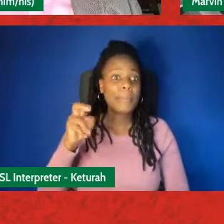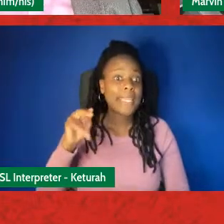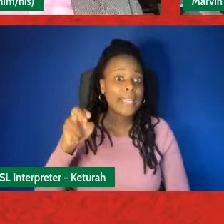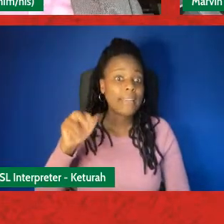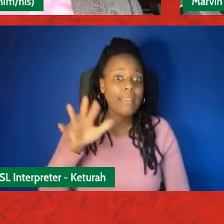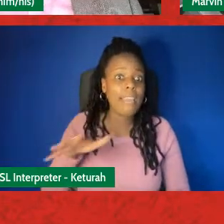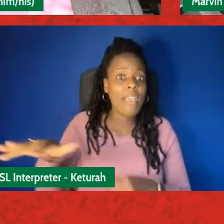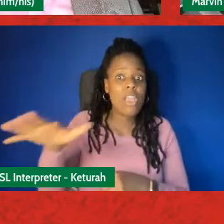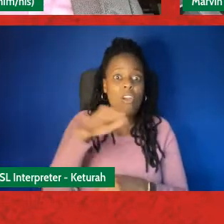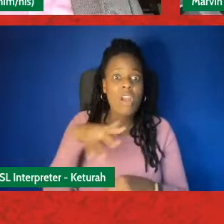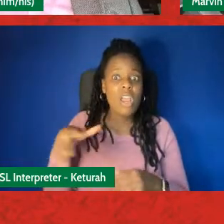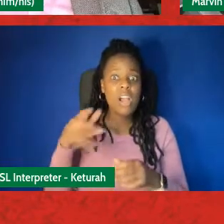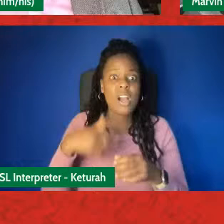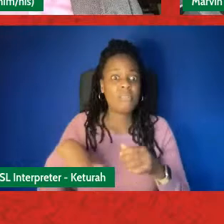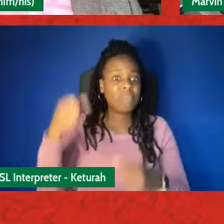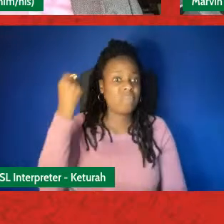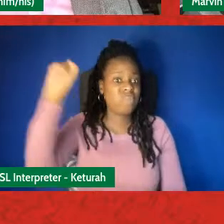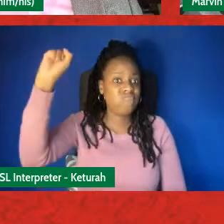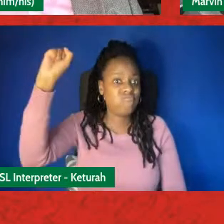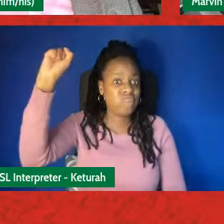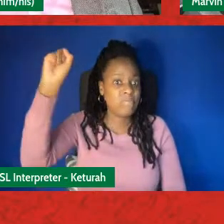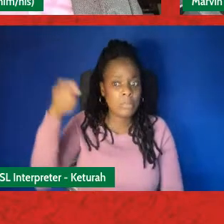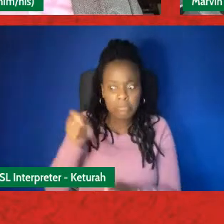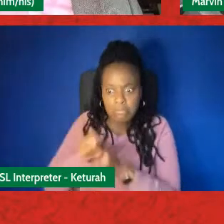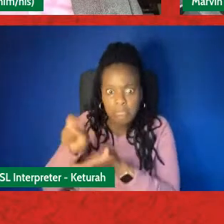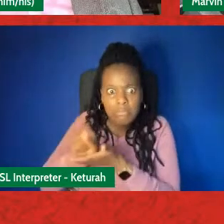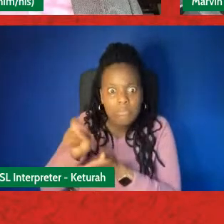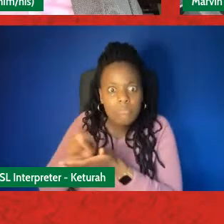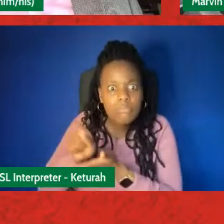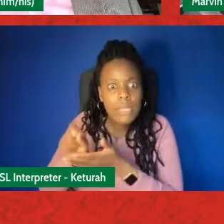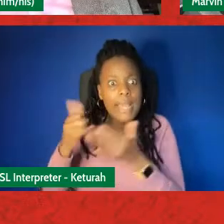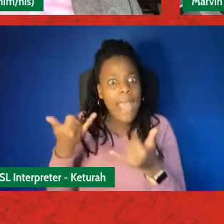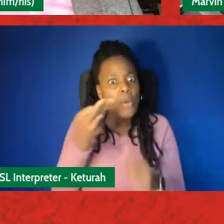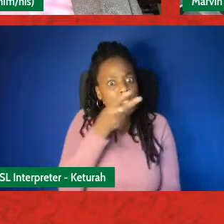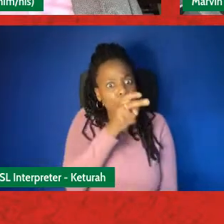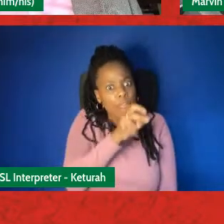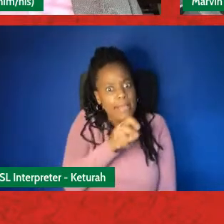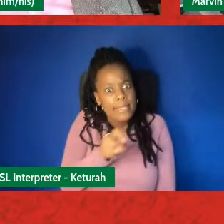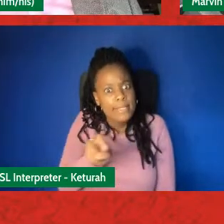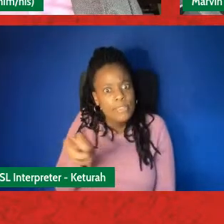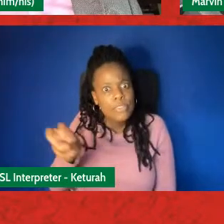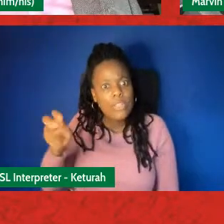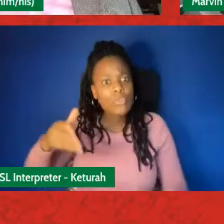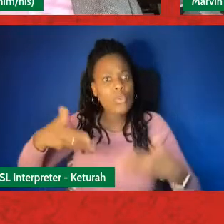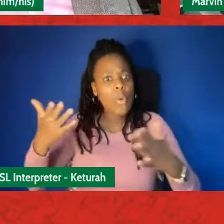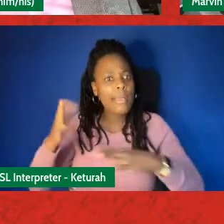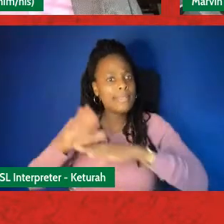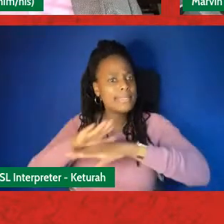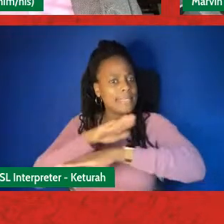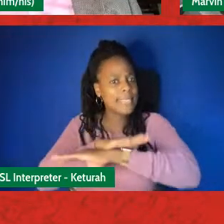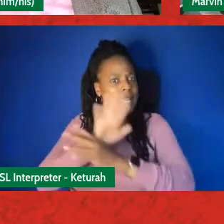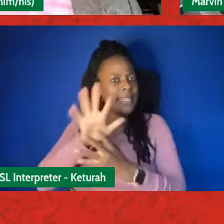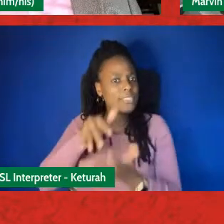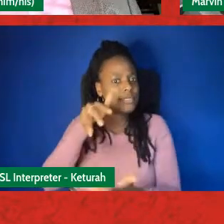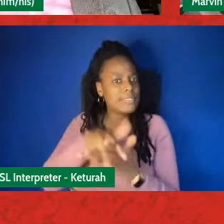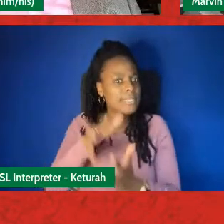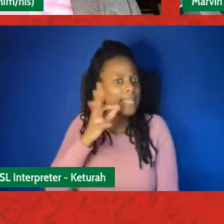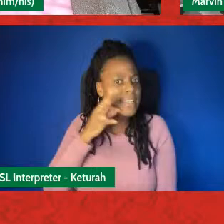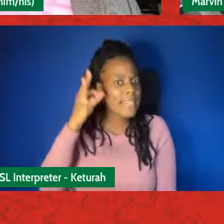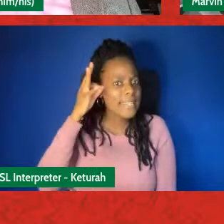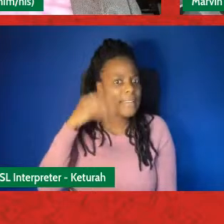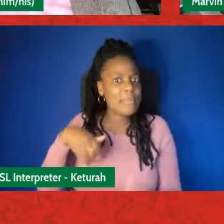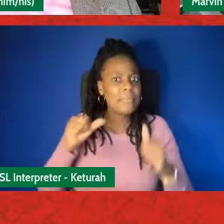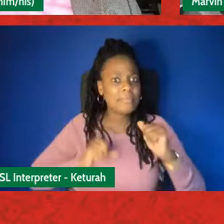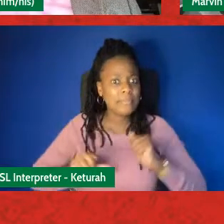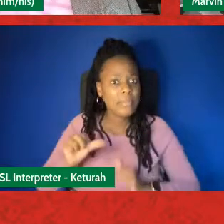And so that's where he's moving. And he's moving into this stage Indian territory that is actually a